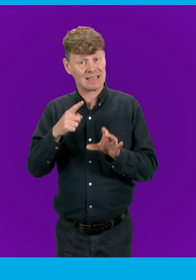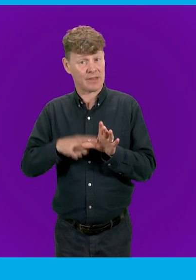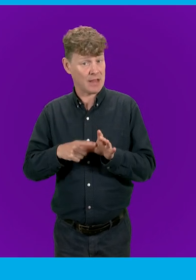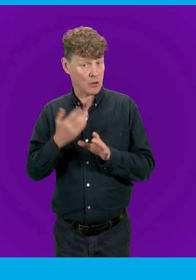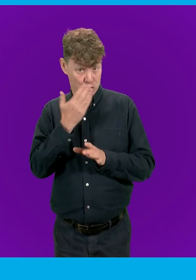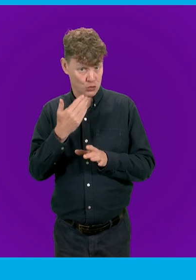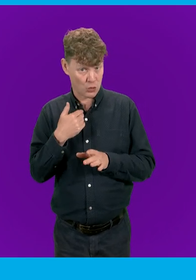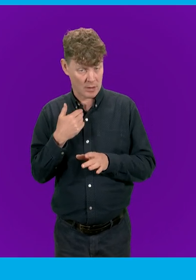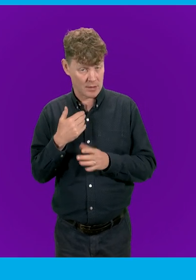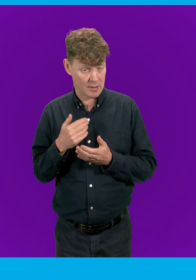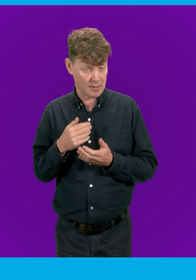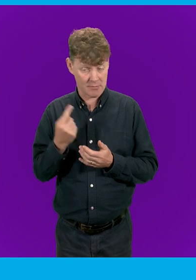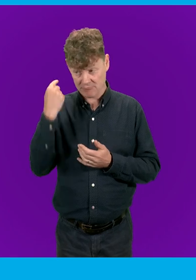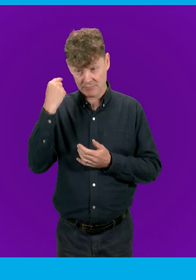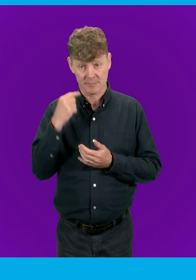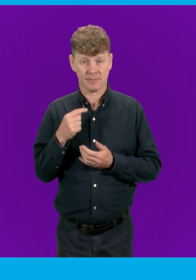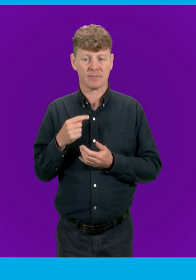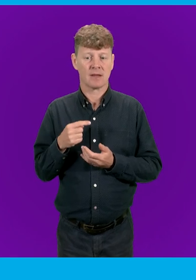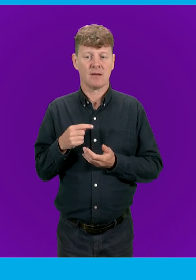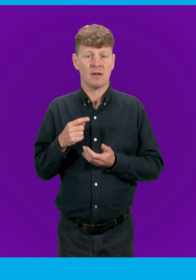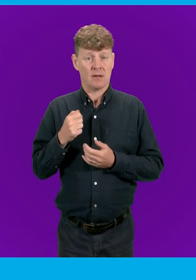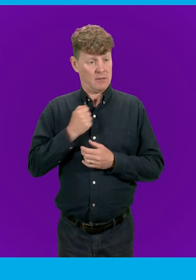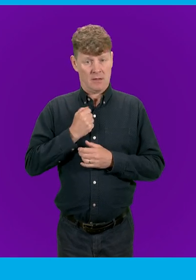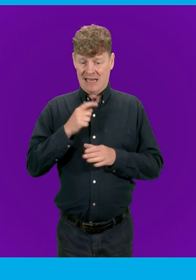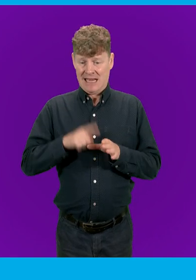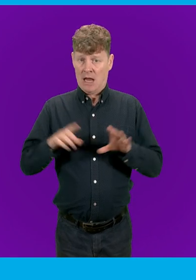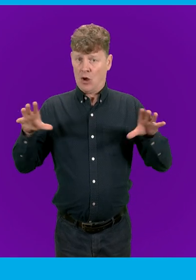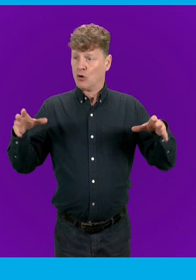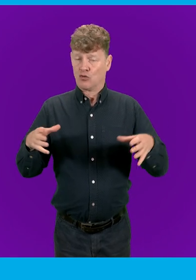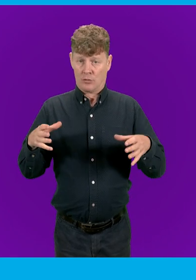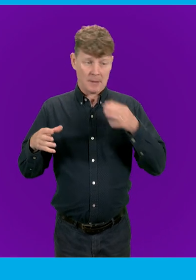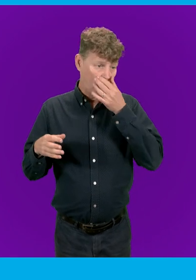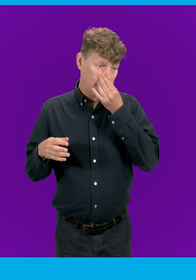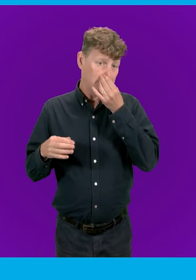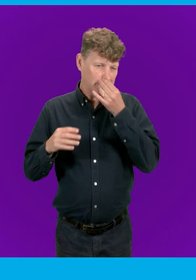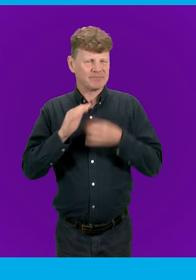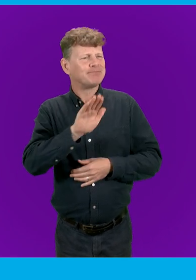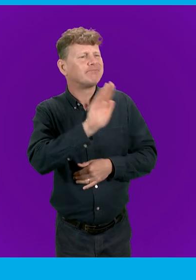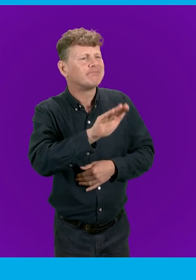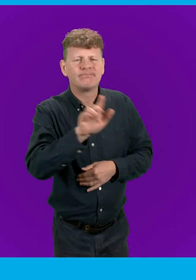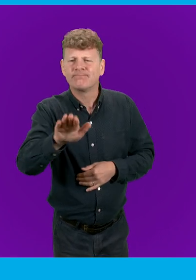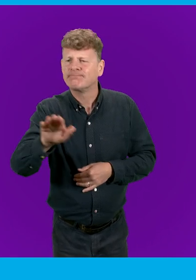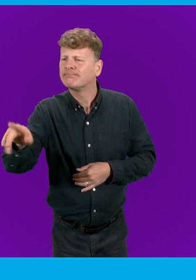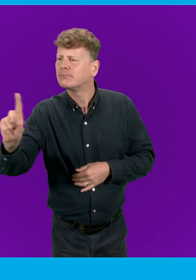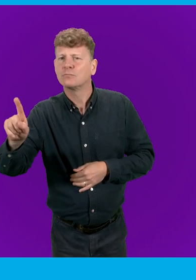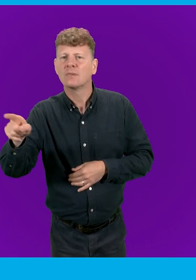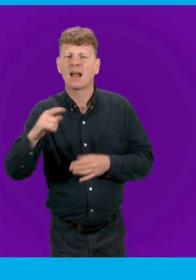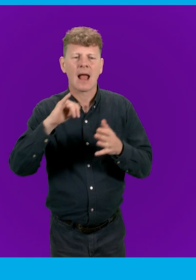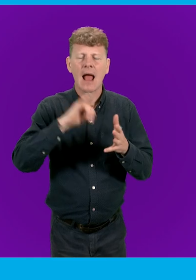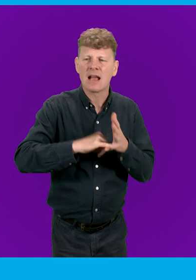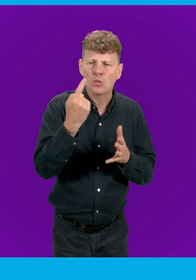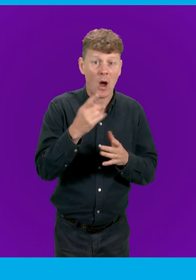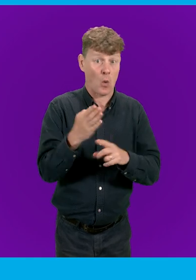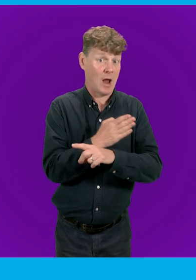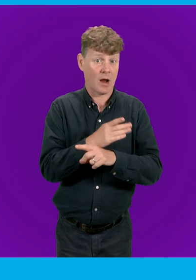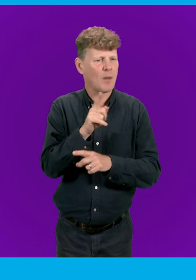ask a few people from those year groups about the stuff that they felt they missed in S1 or